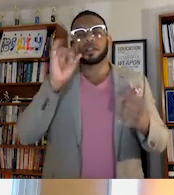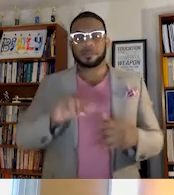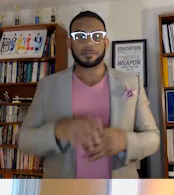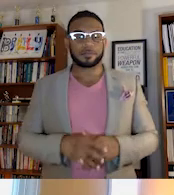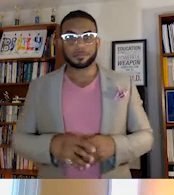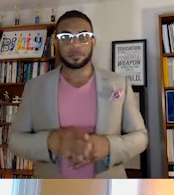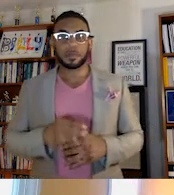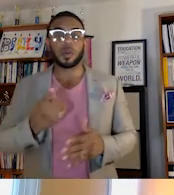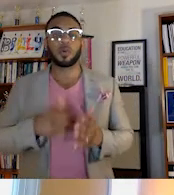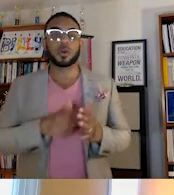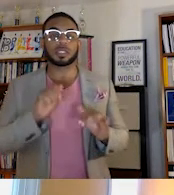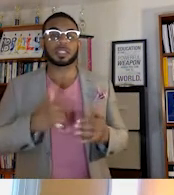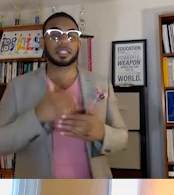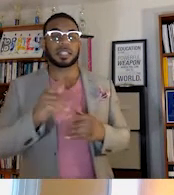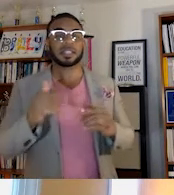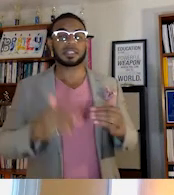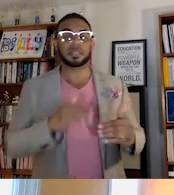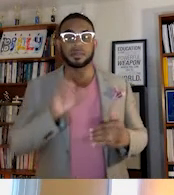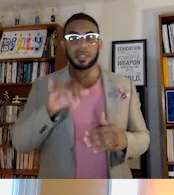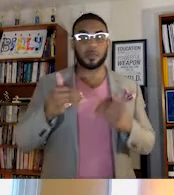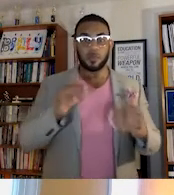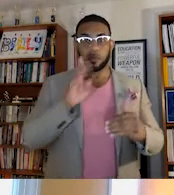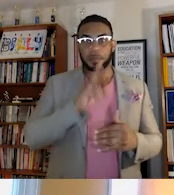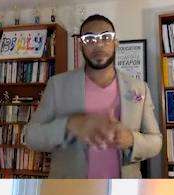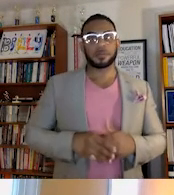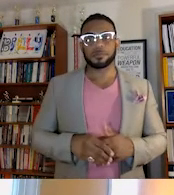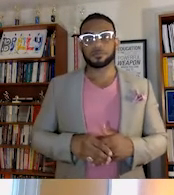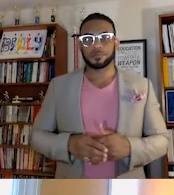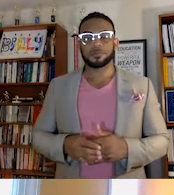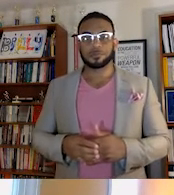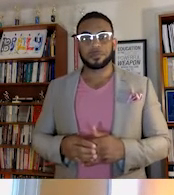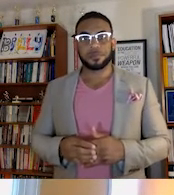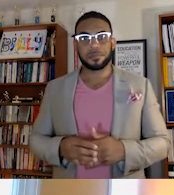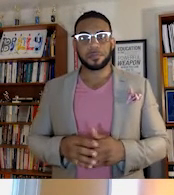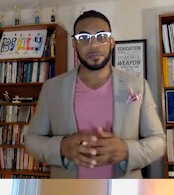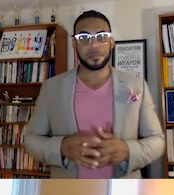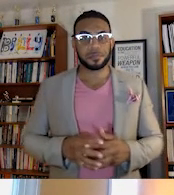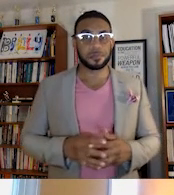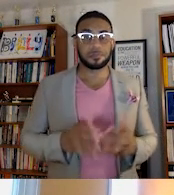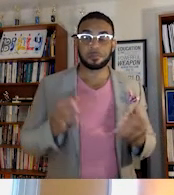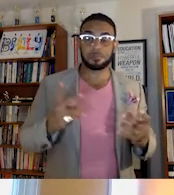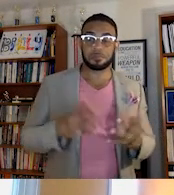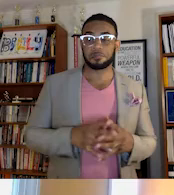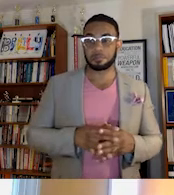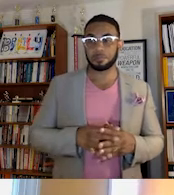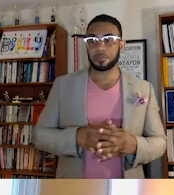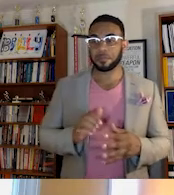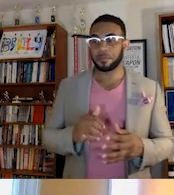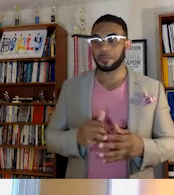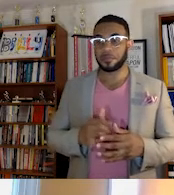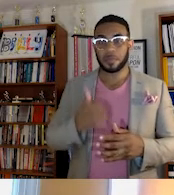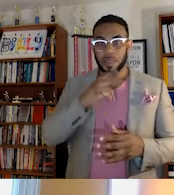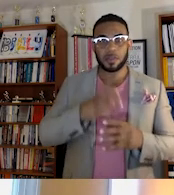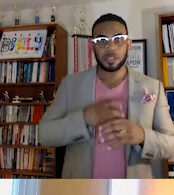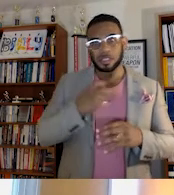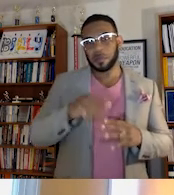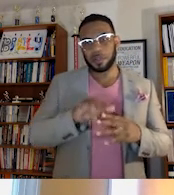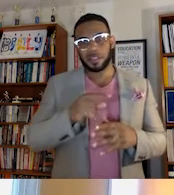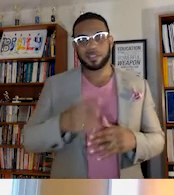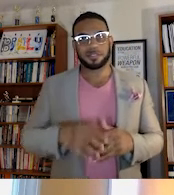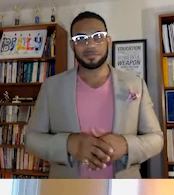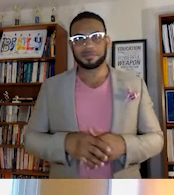it, and what should the next steps of that movement be? Okay, I'm going to jump in on this